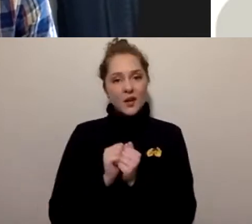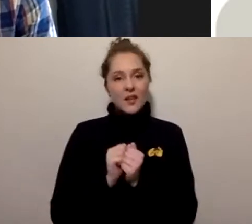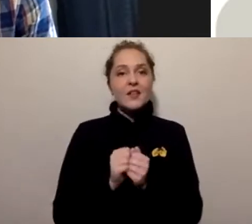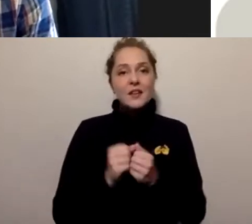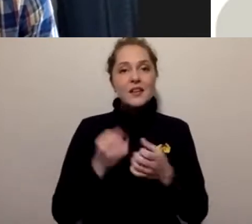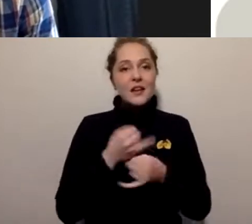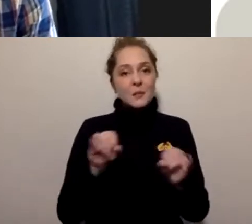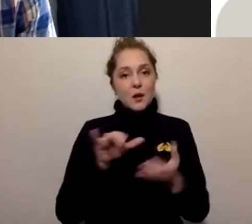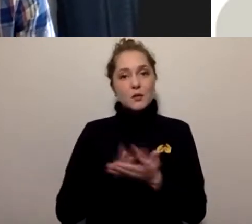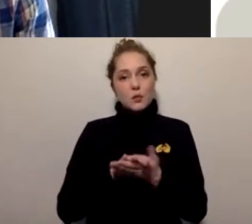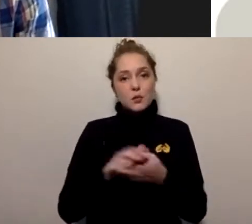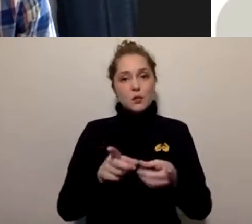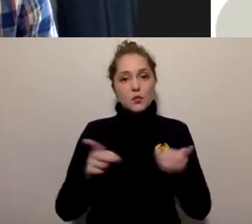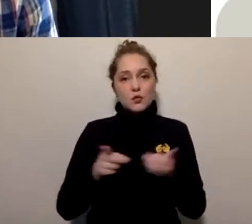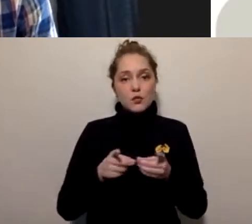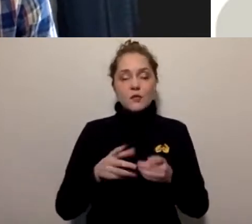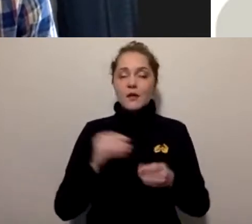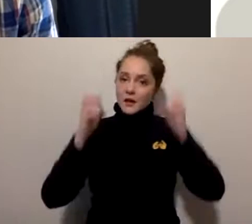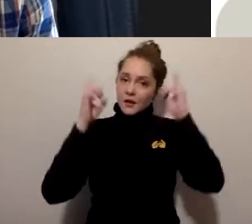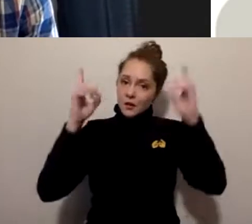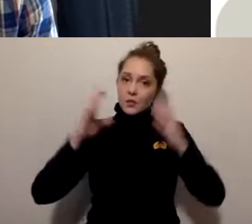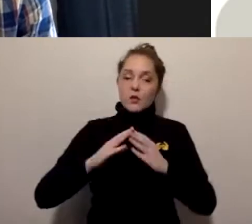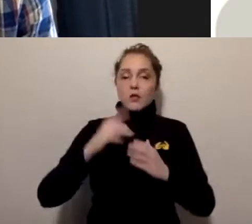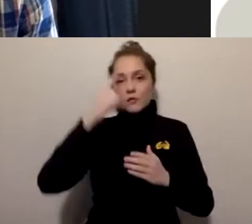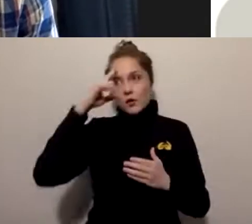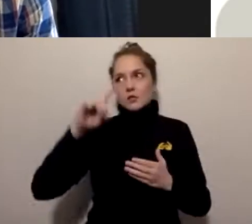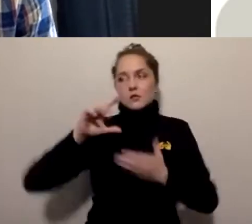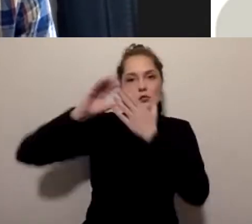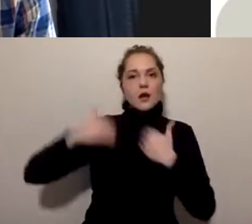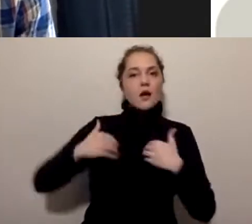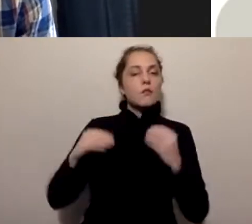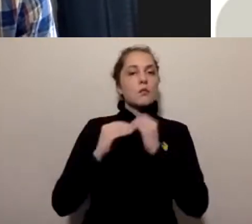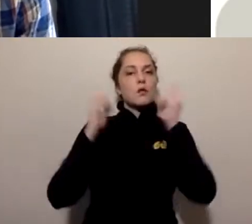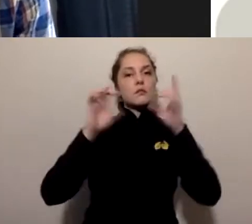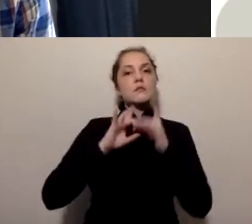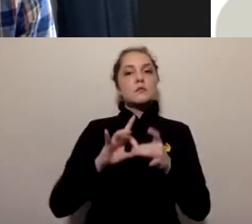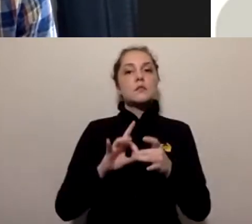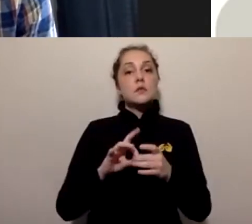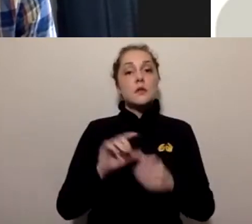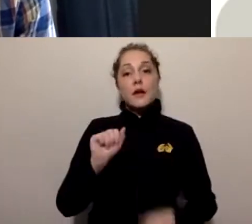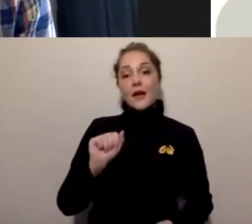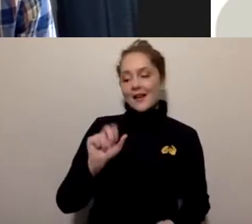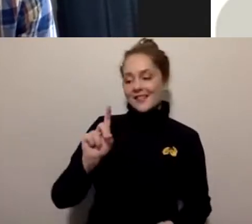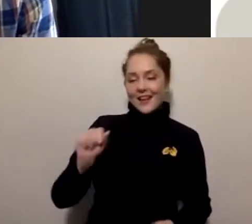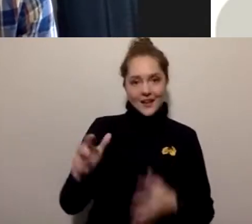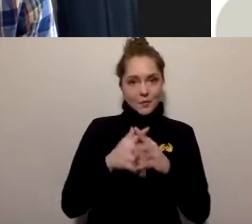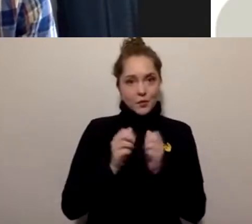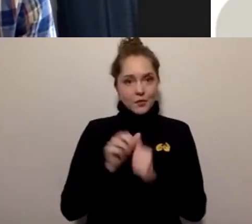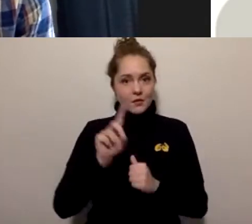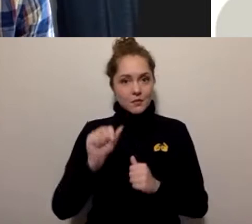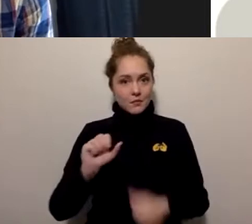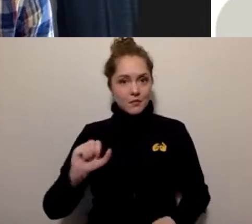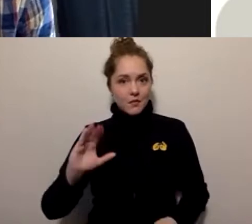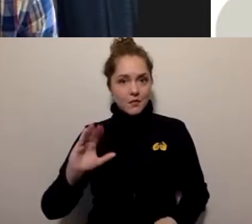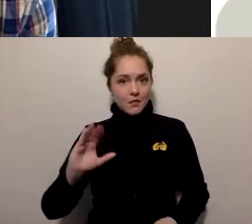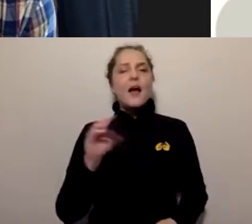education community so that students are more aware and educated about the Americans with Disabilities Act and what those